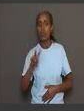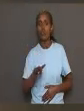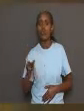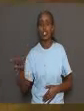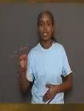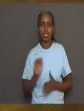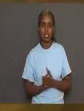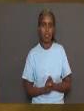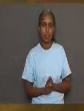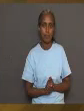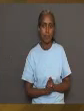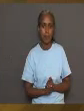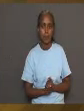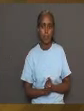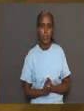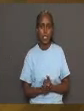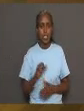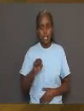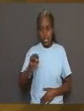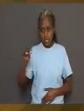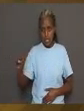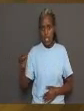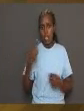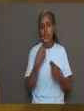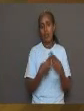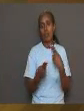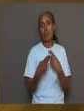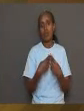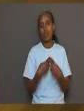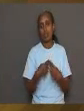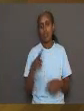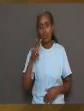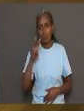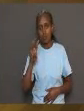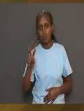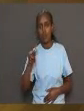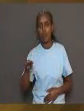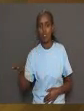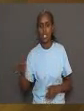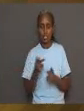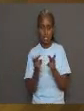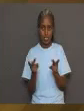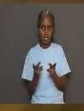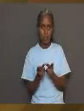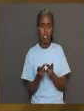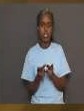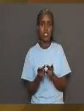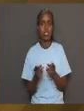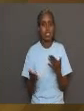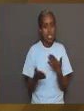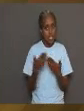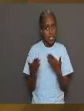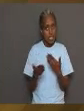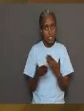vectors. The scalar product of two vectors in space is a